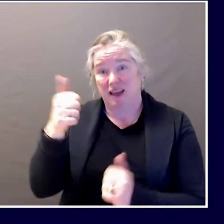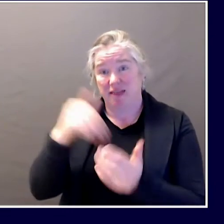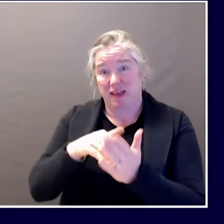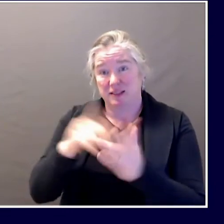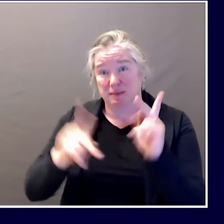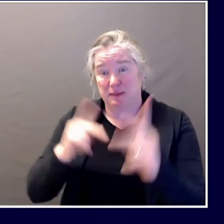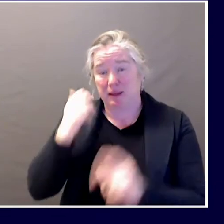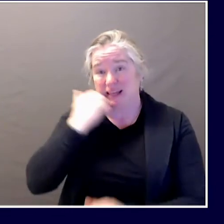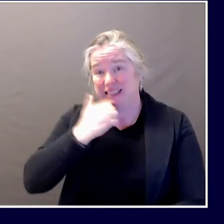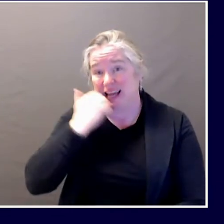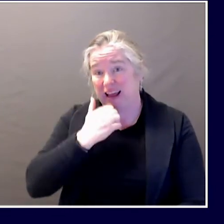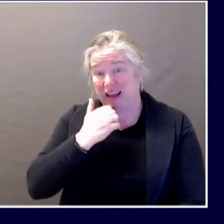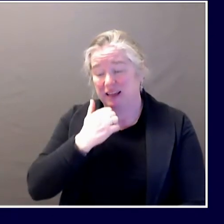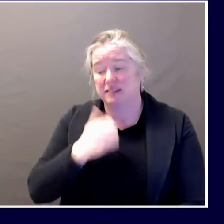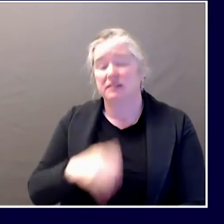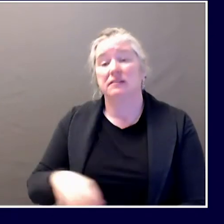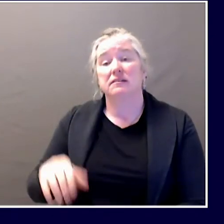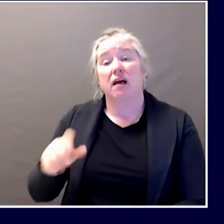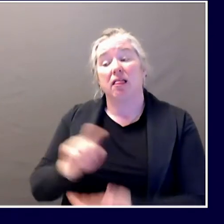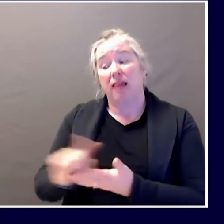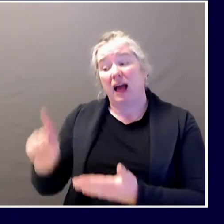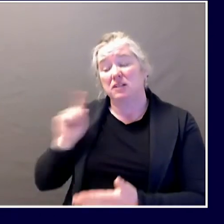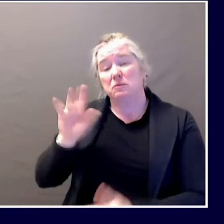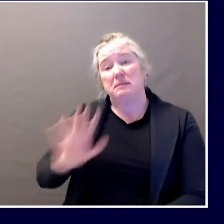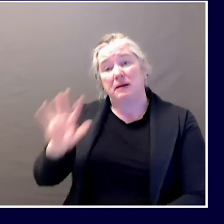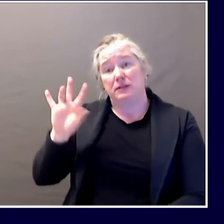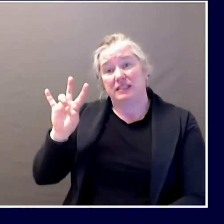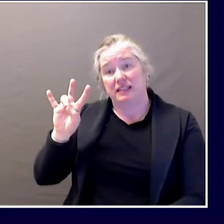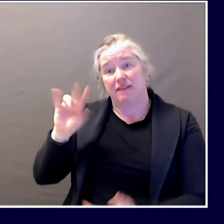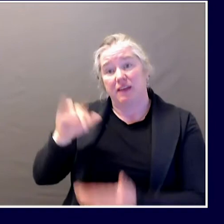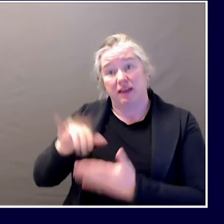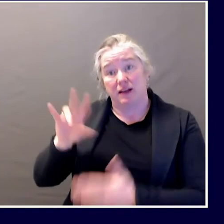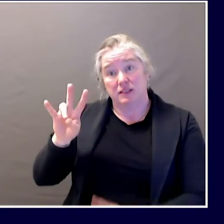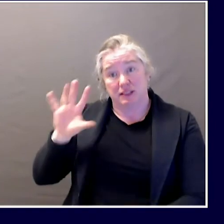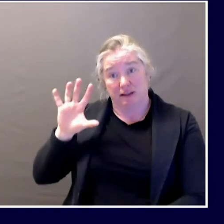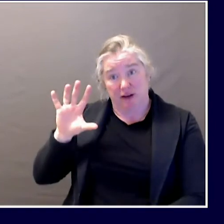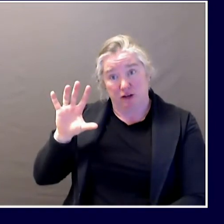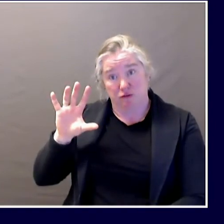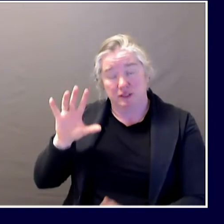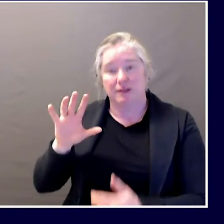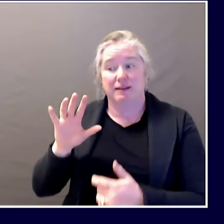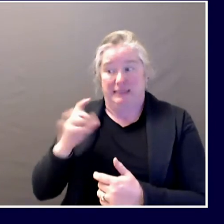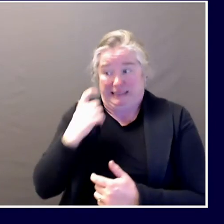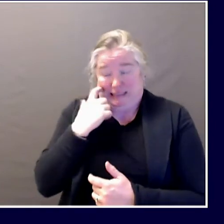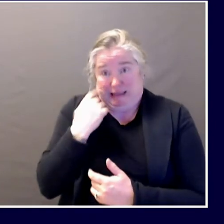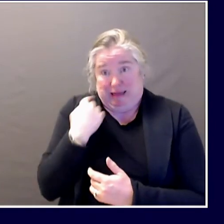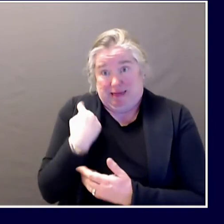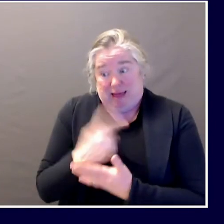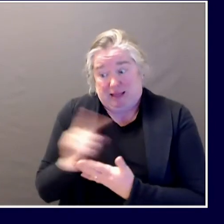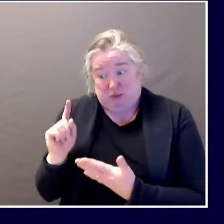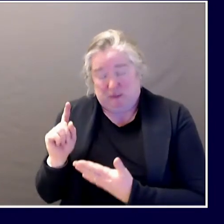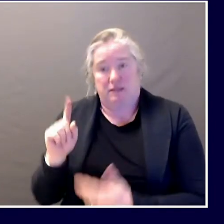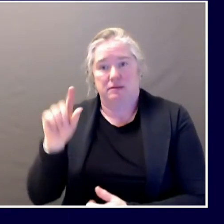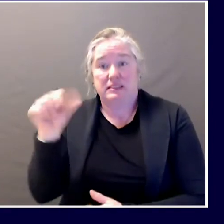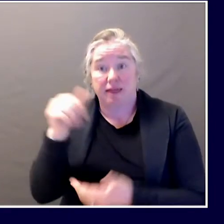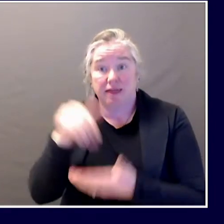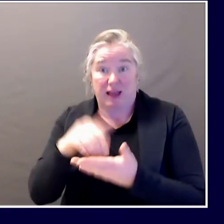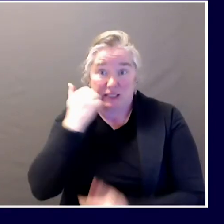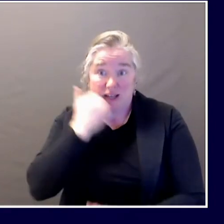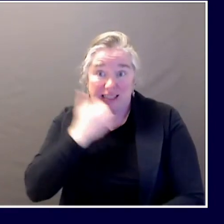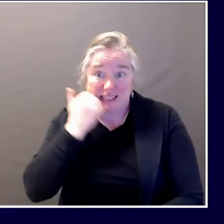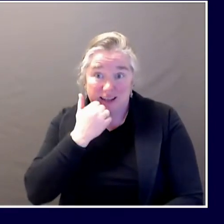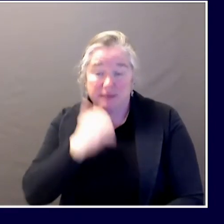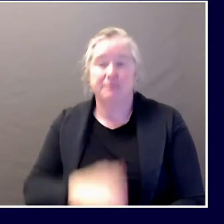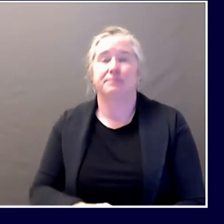about 7,700 about a week ago. We've got more work to do to keep that expansion going, but that sort of